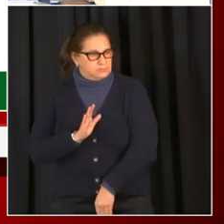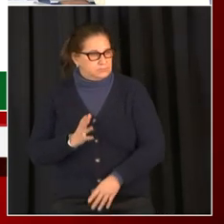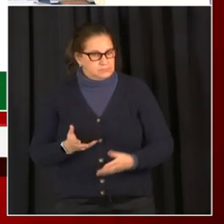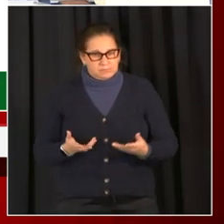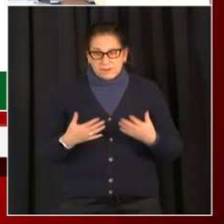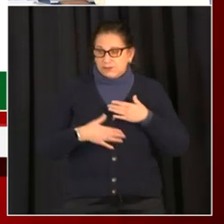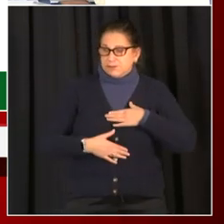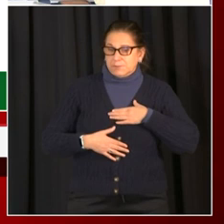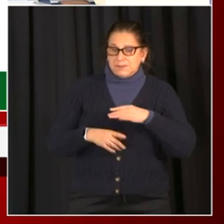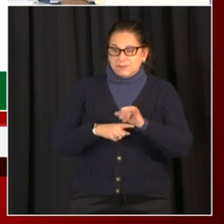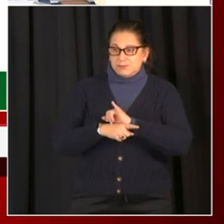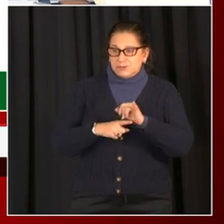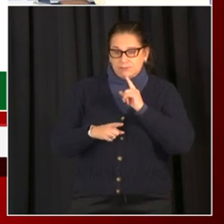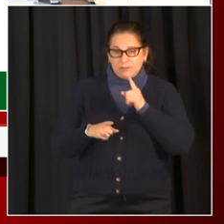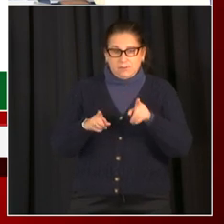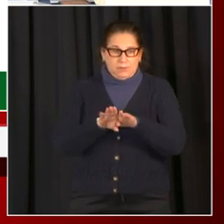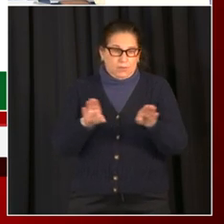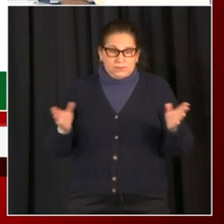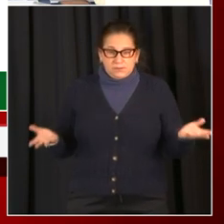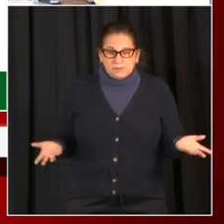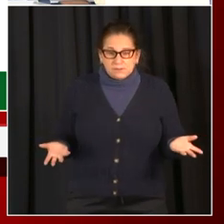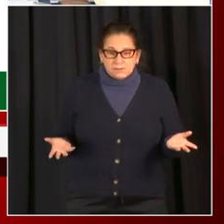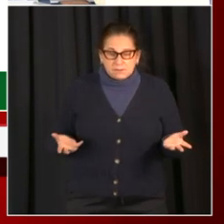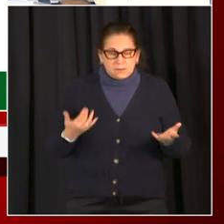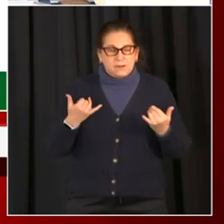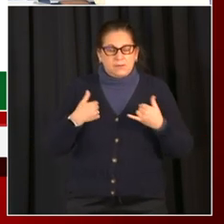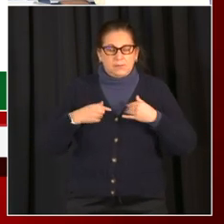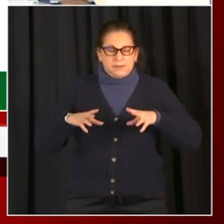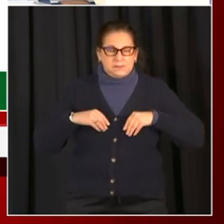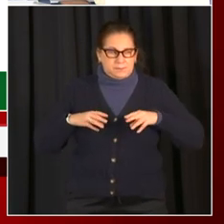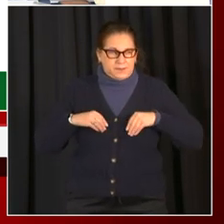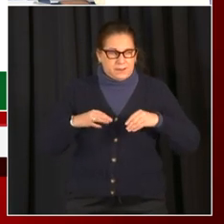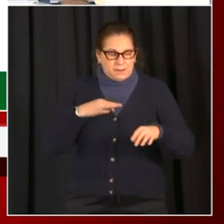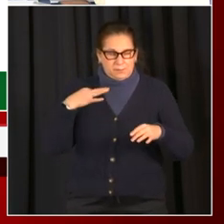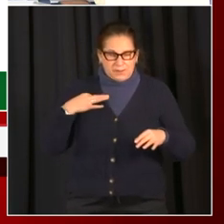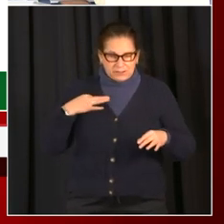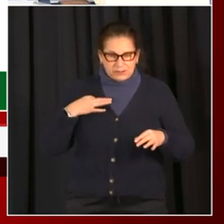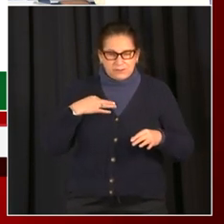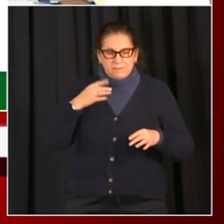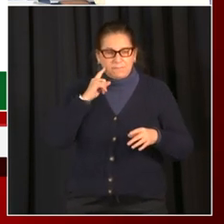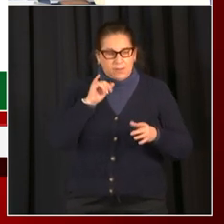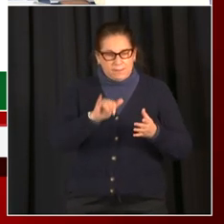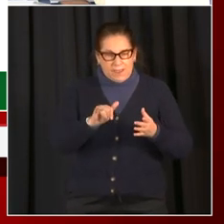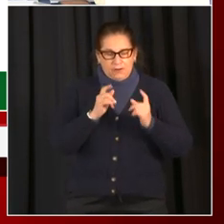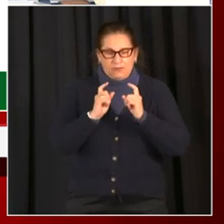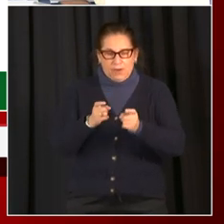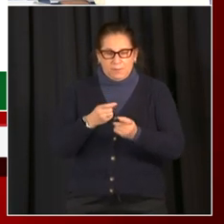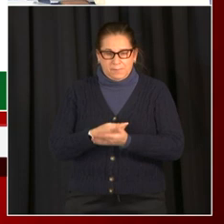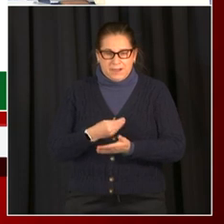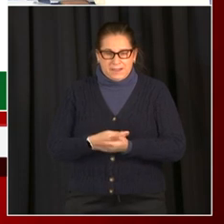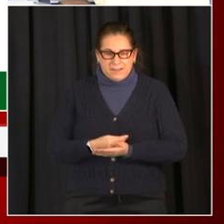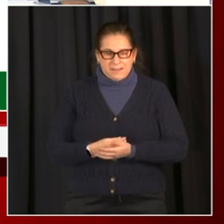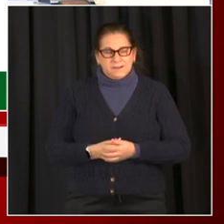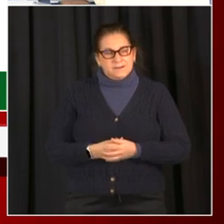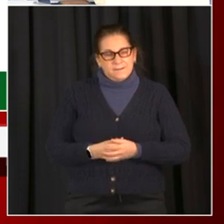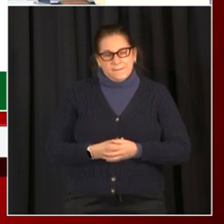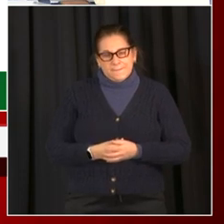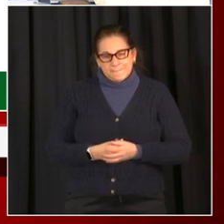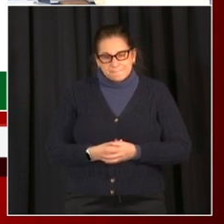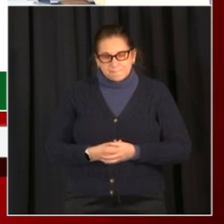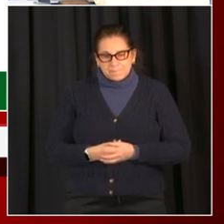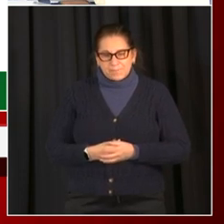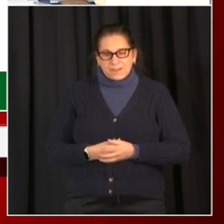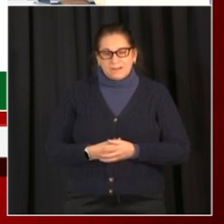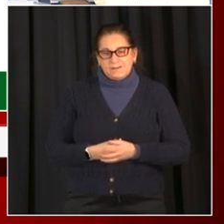health emergency. So we'll accept applications beginning today, and the pools of venues will have